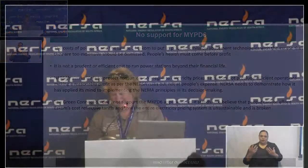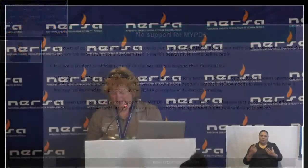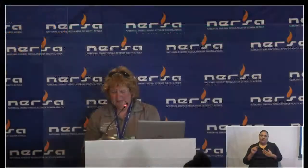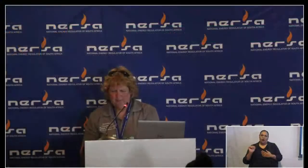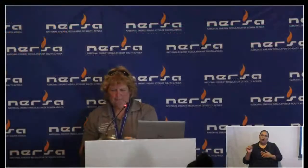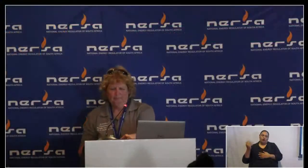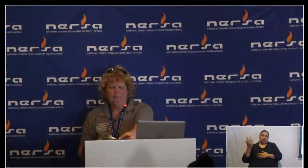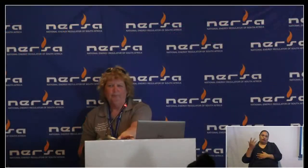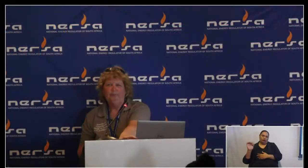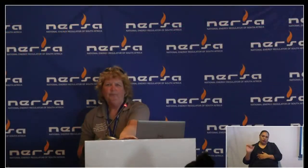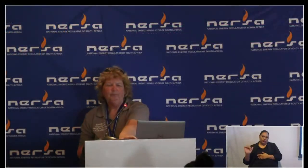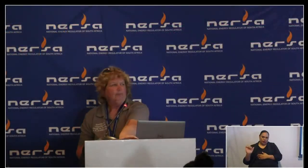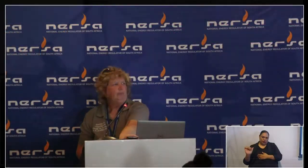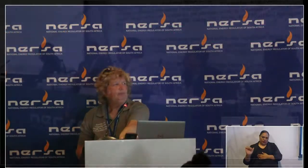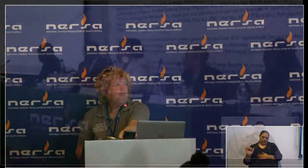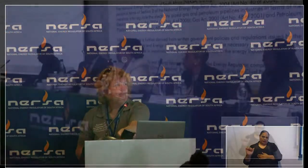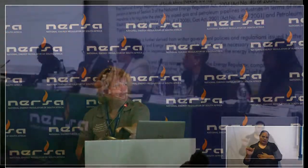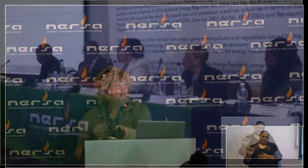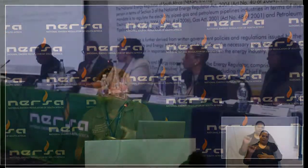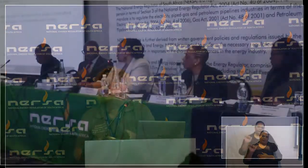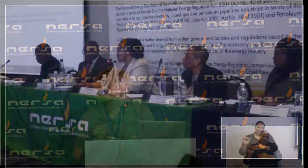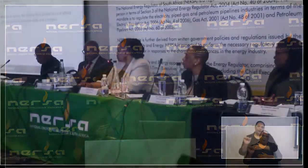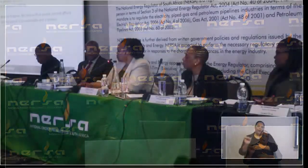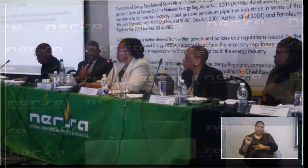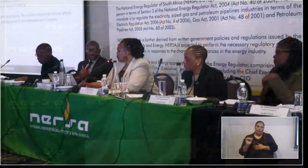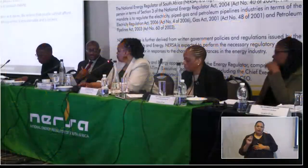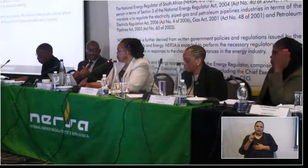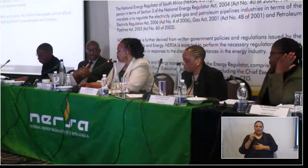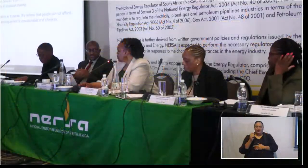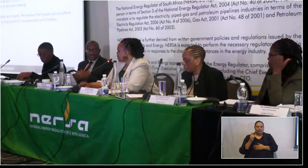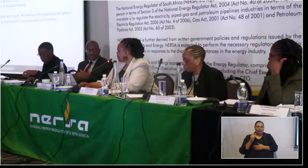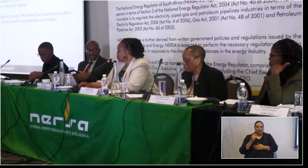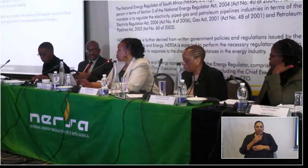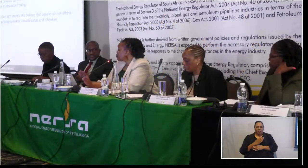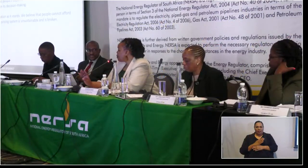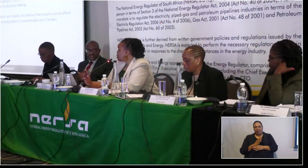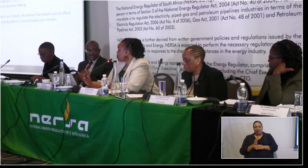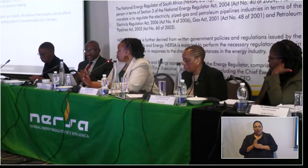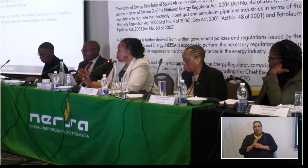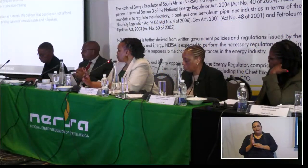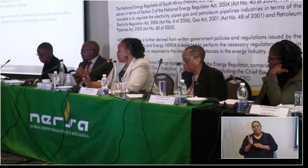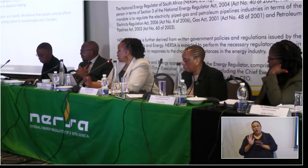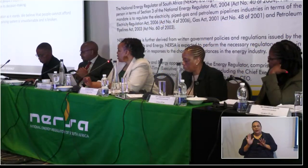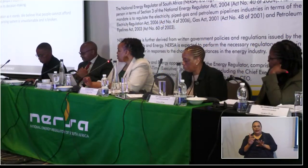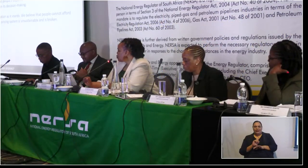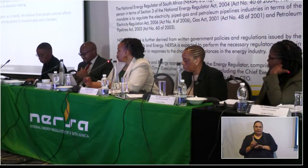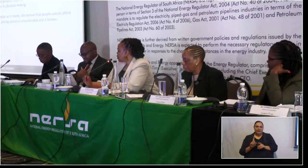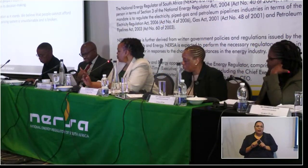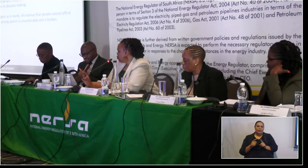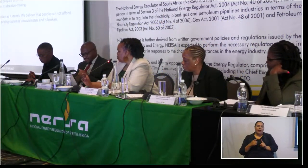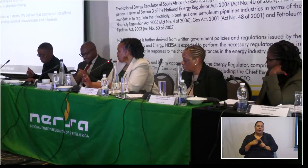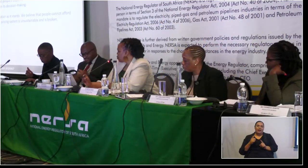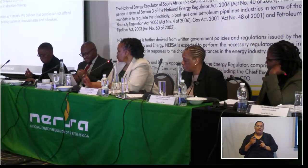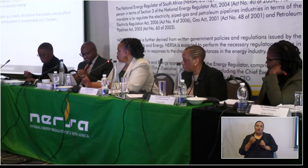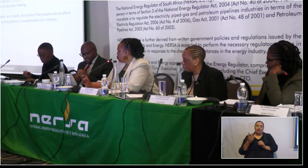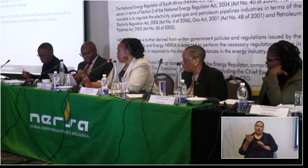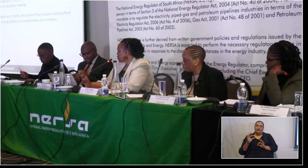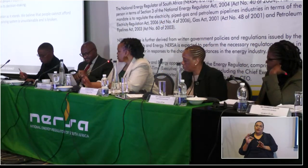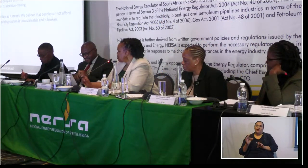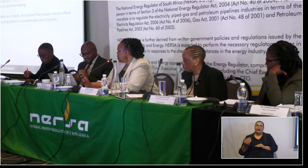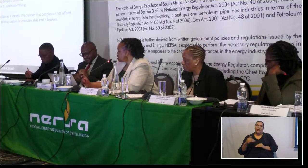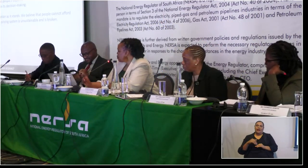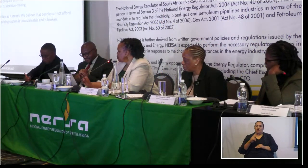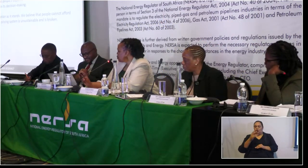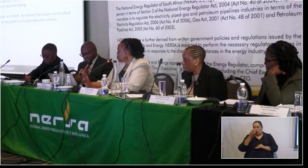your presentation. You've taken just a little more than 10 minutes, no, but also I had to give you that 2